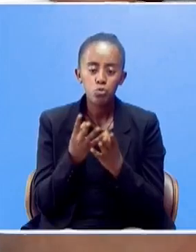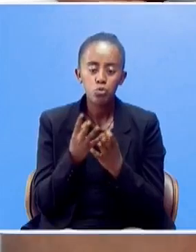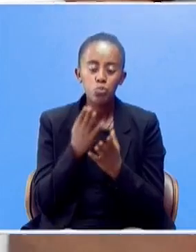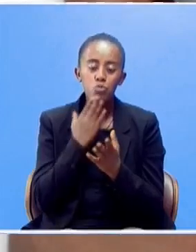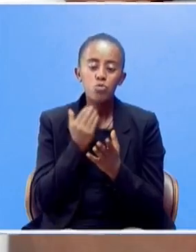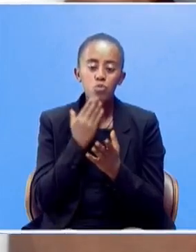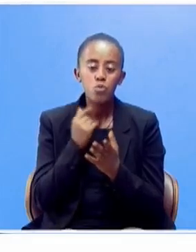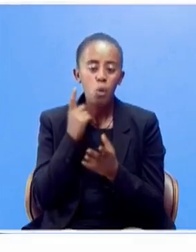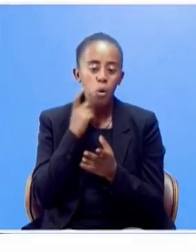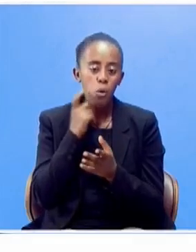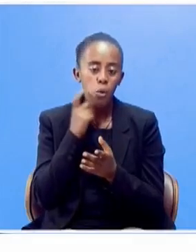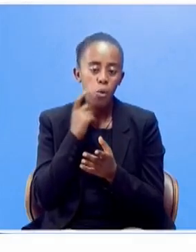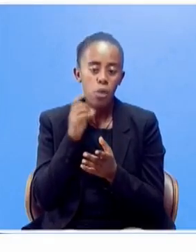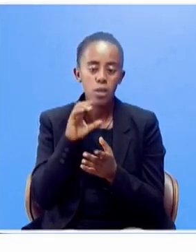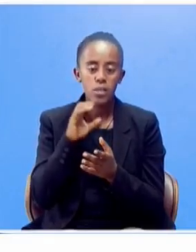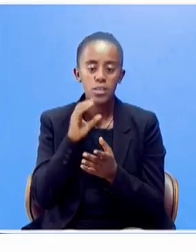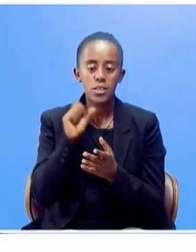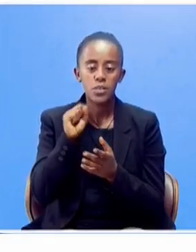sweet